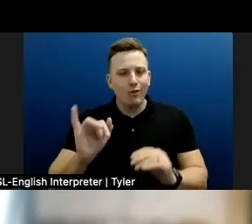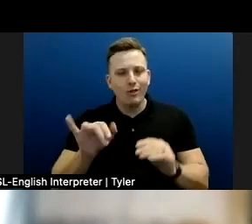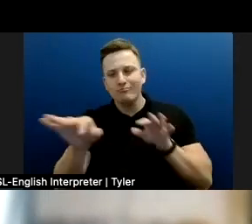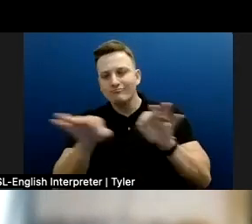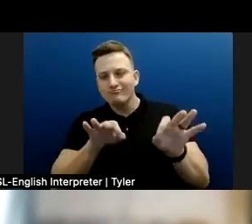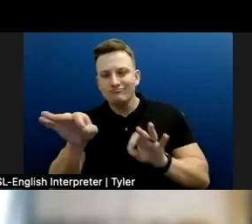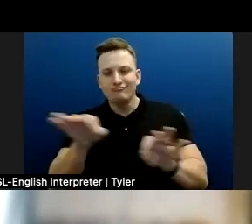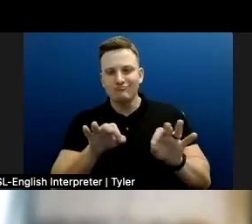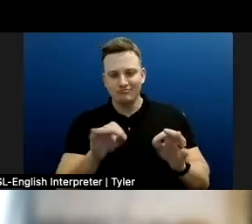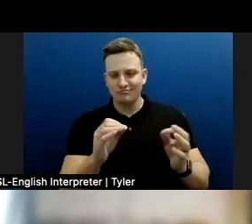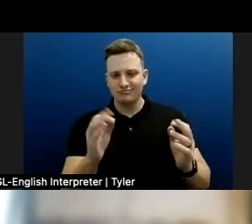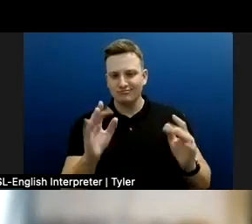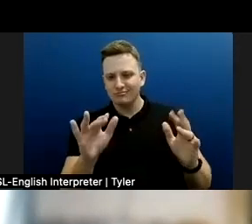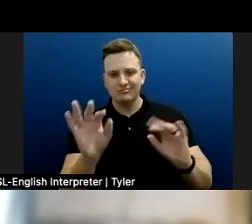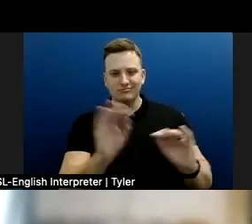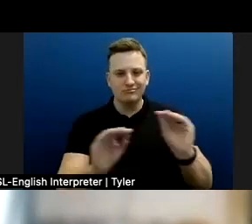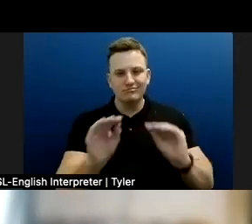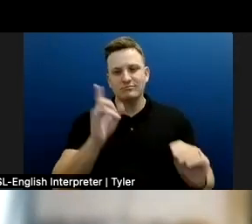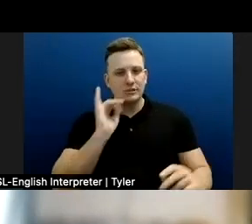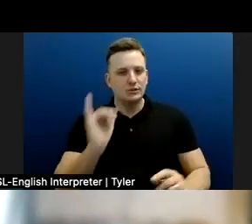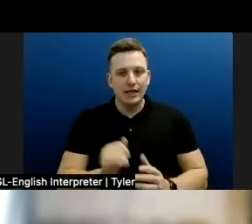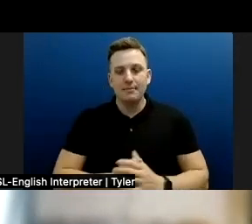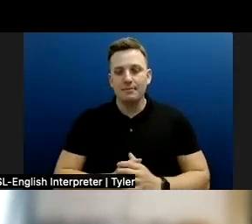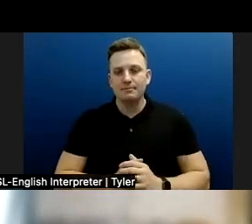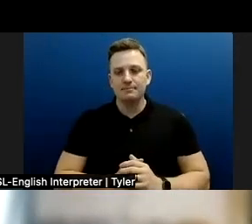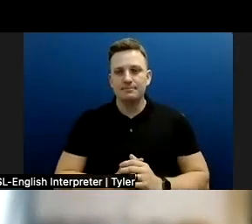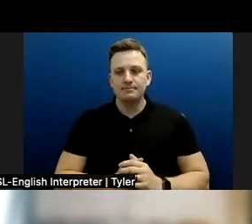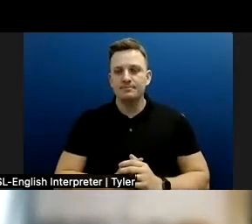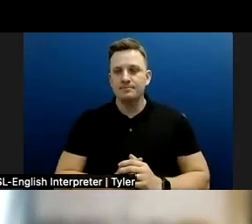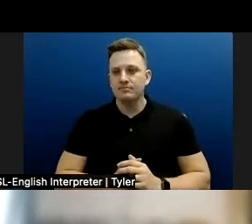those movements? So.